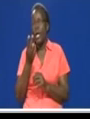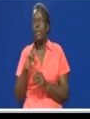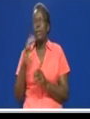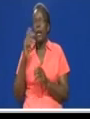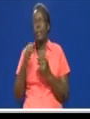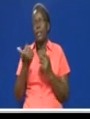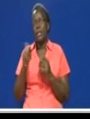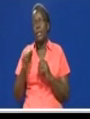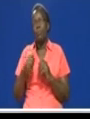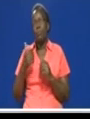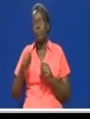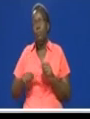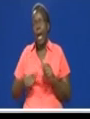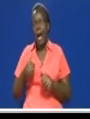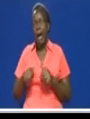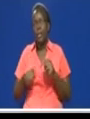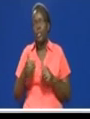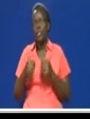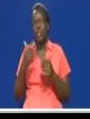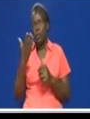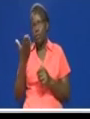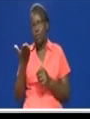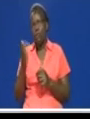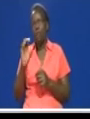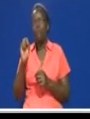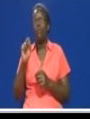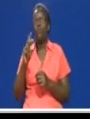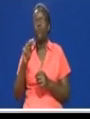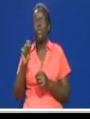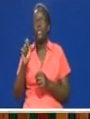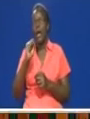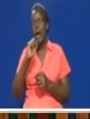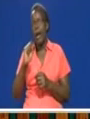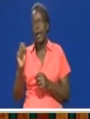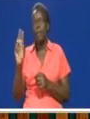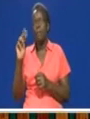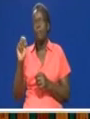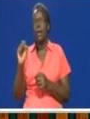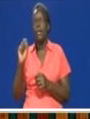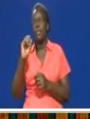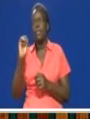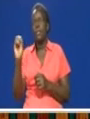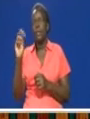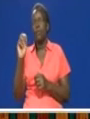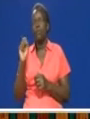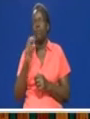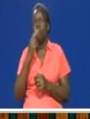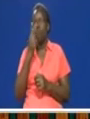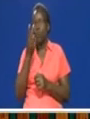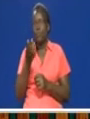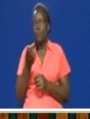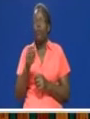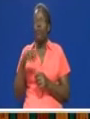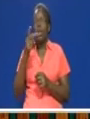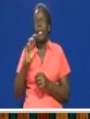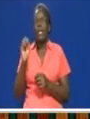voice or in the passive voice. When the voice is active, it means that